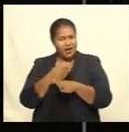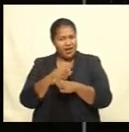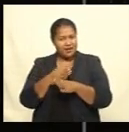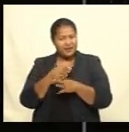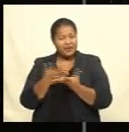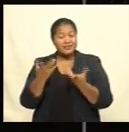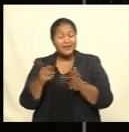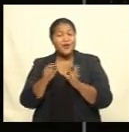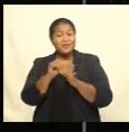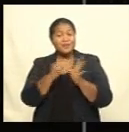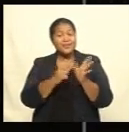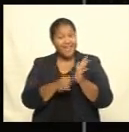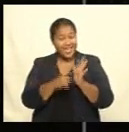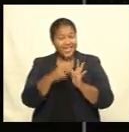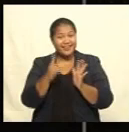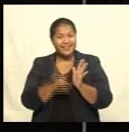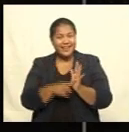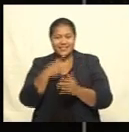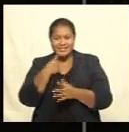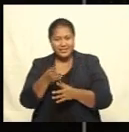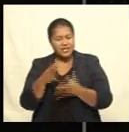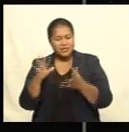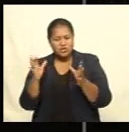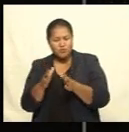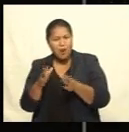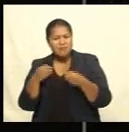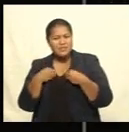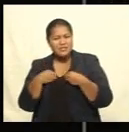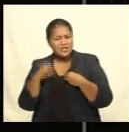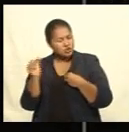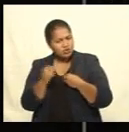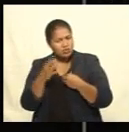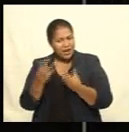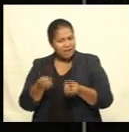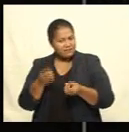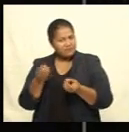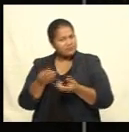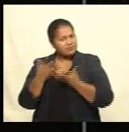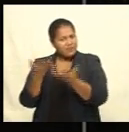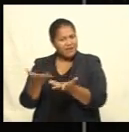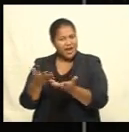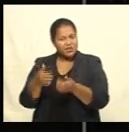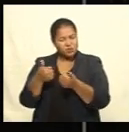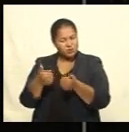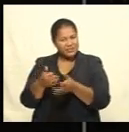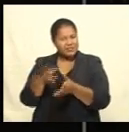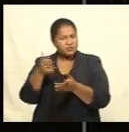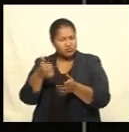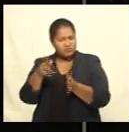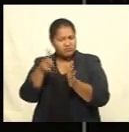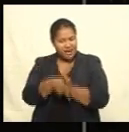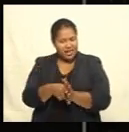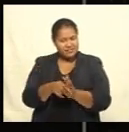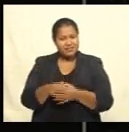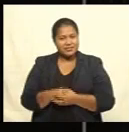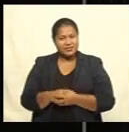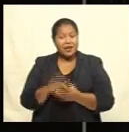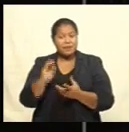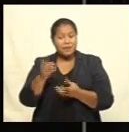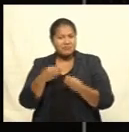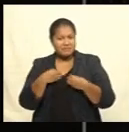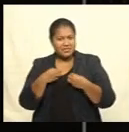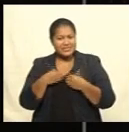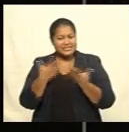Jitesh Patel says retailers must play their part and sell good quality items at a reasonable price. Patel adds business was